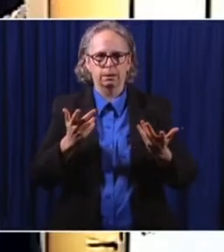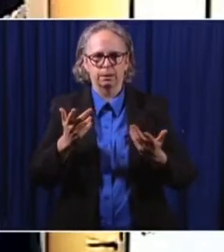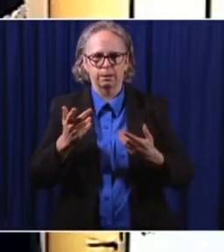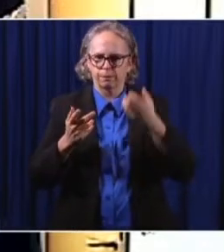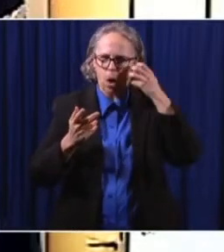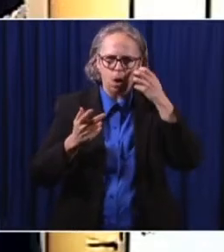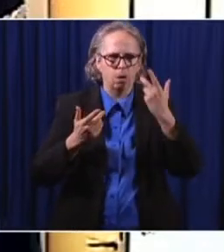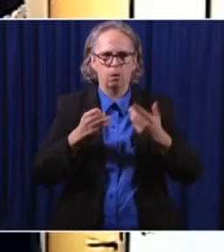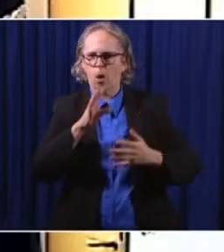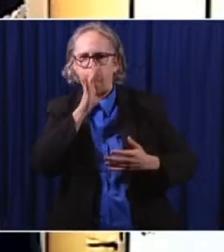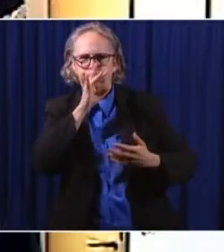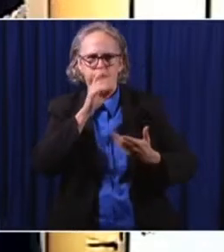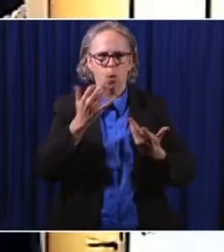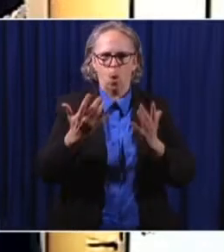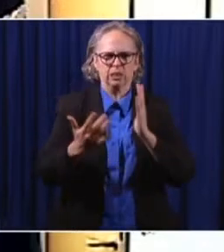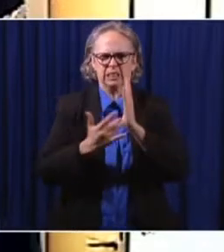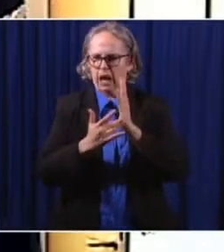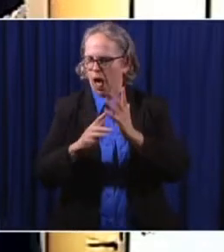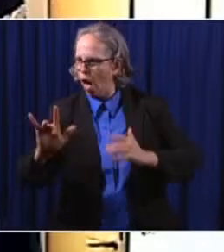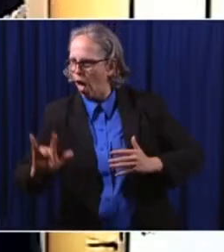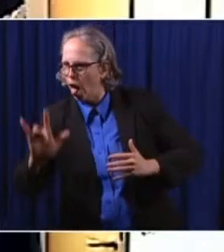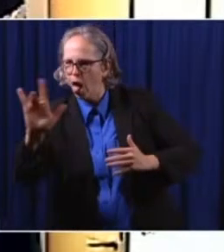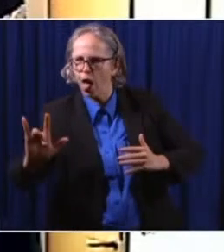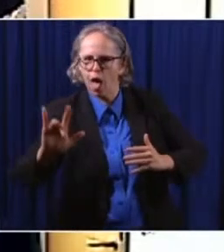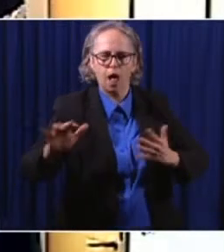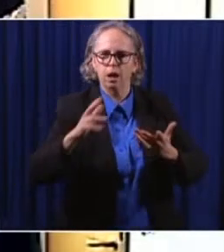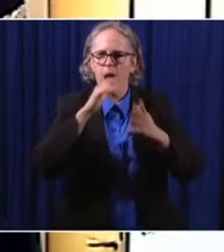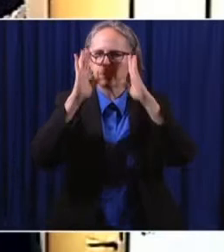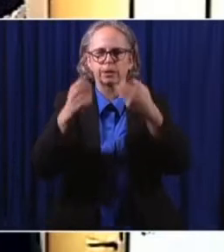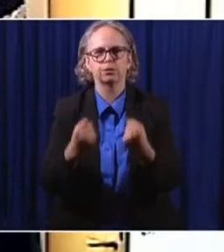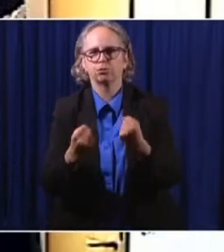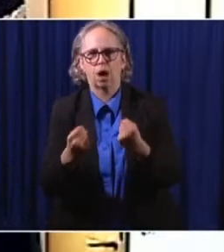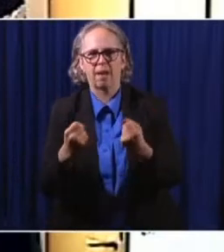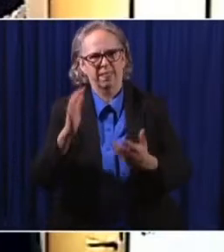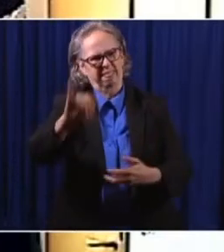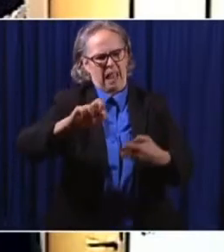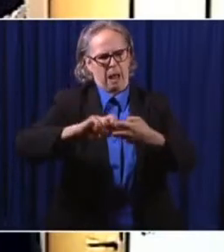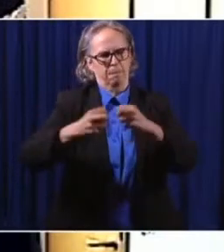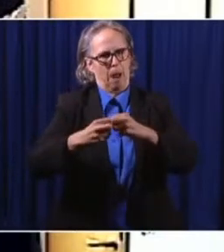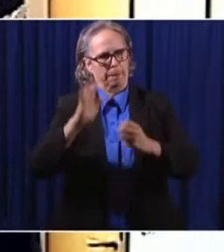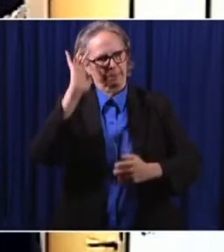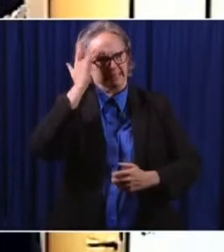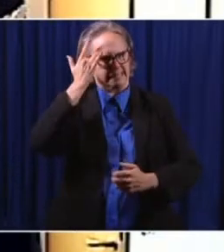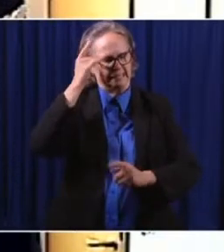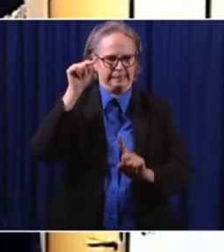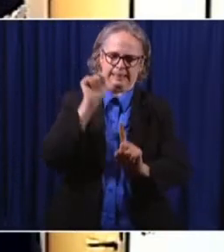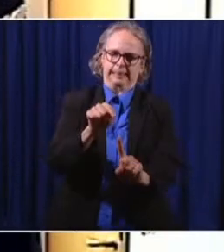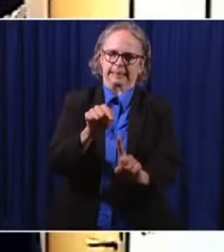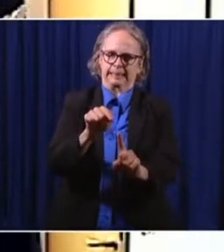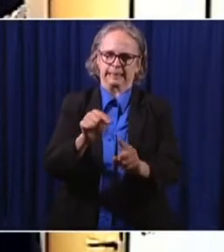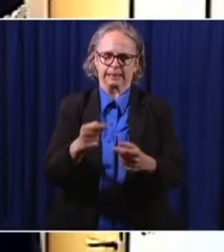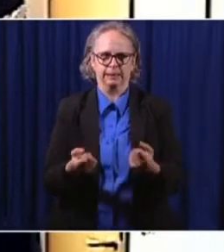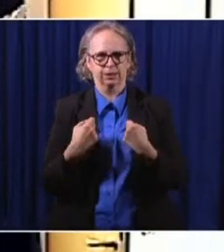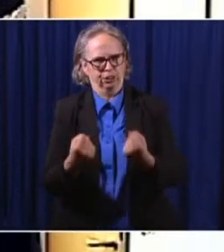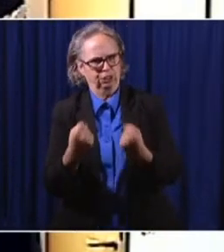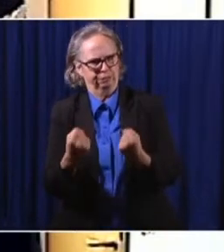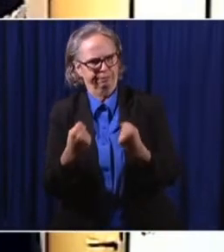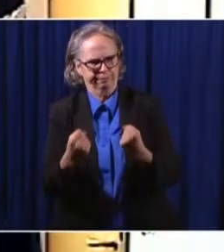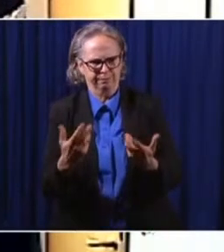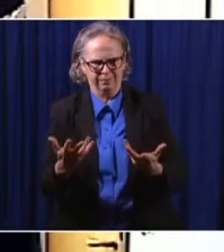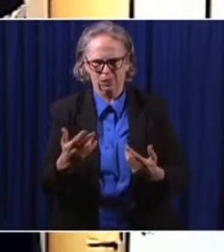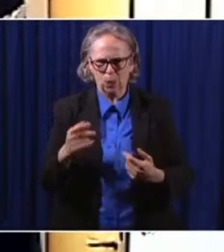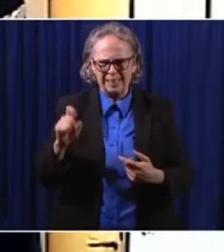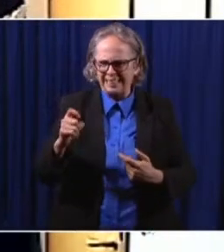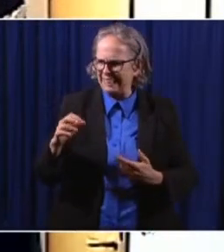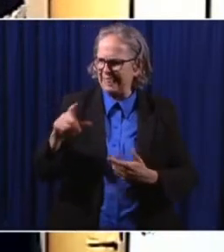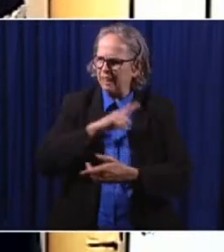of technology. It is a significant problem that we face, and one that we need to have the support of the General